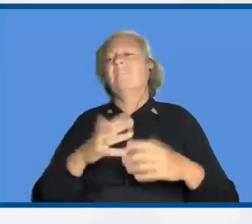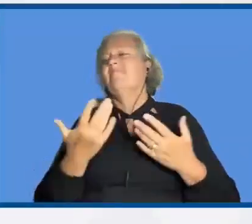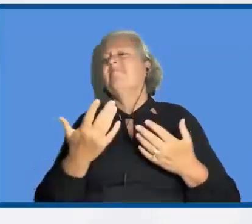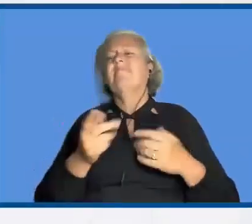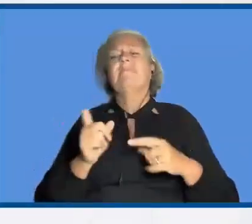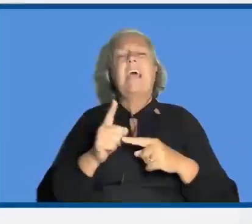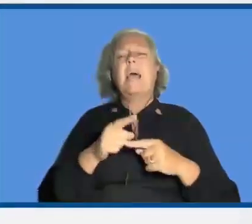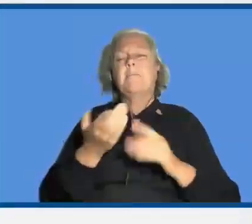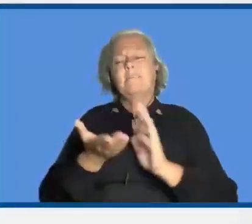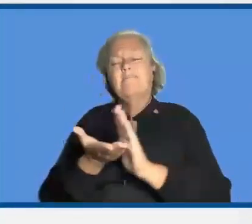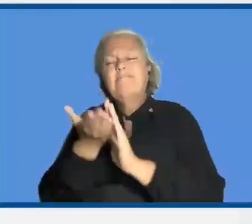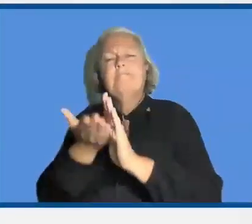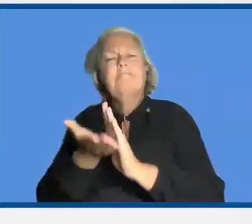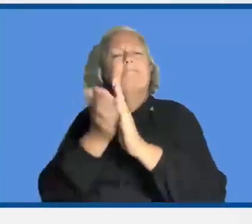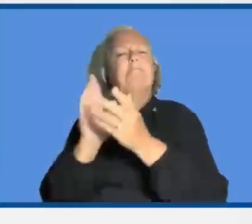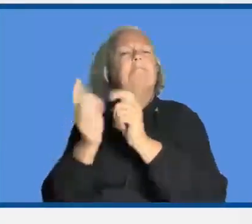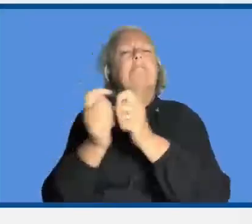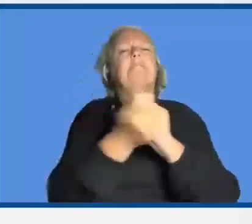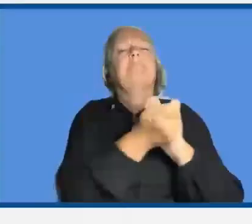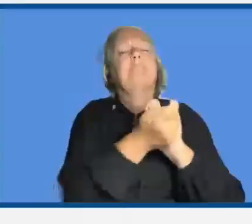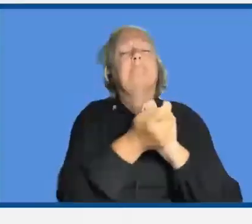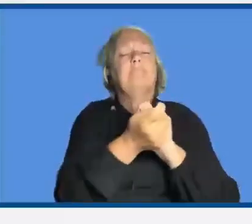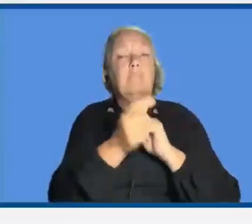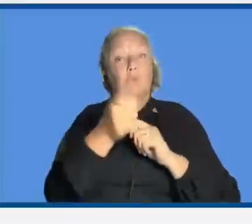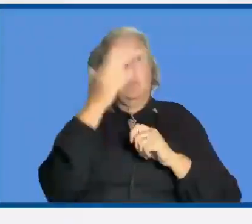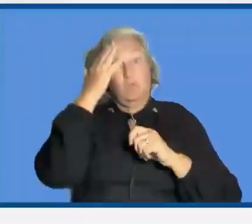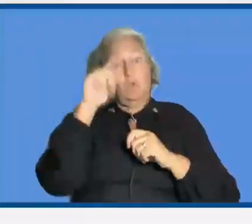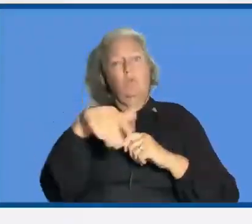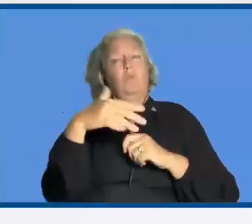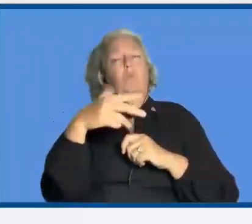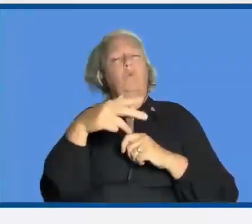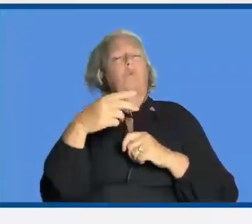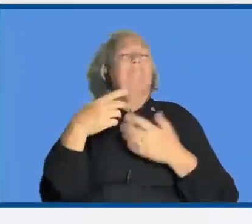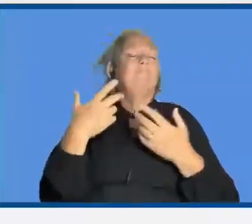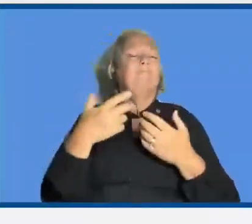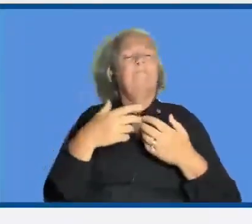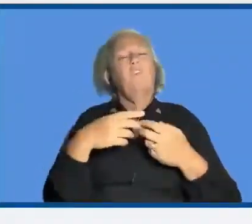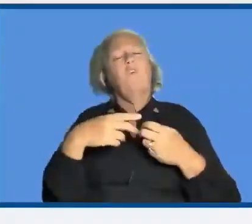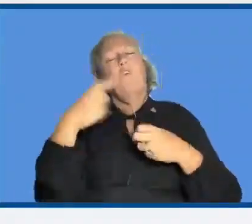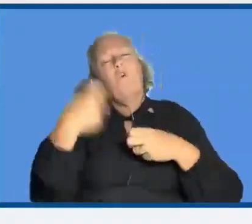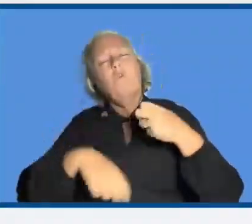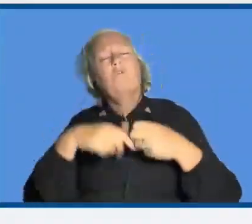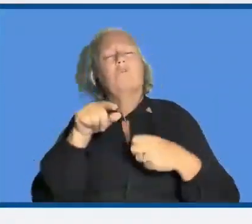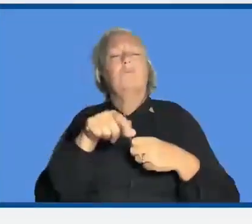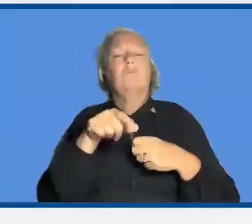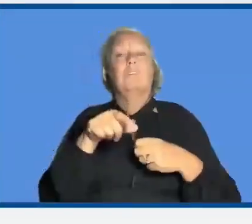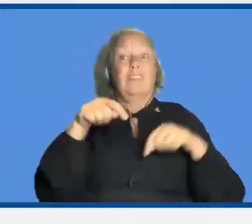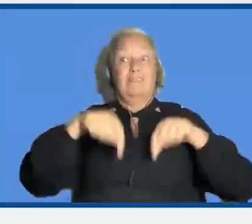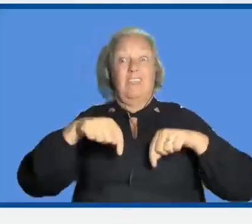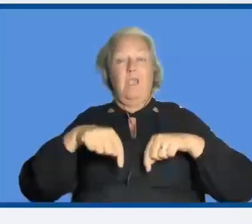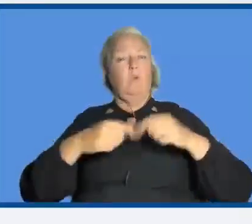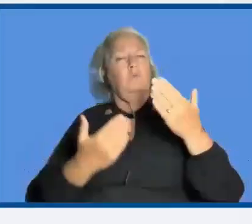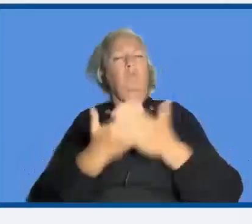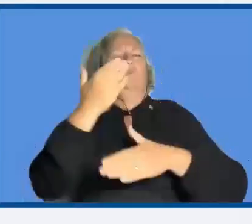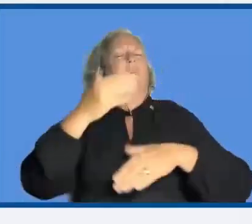setting a story, especially for difficult times. There's no doubt that we have a new generation here. We shouldn't